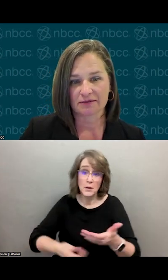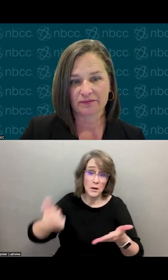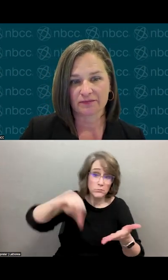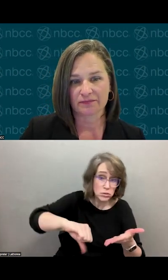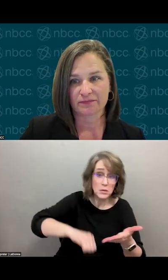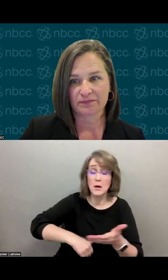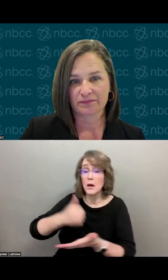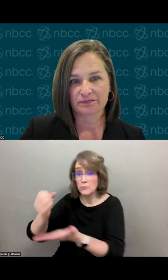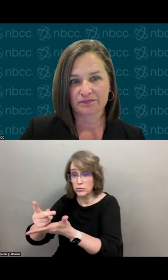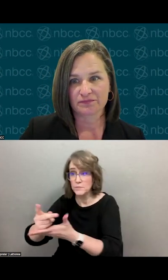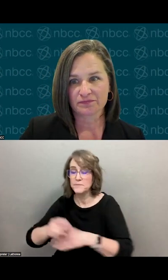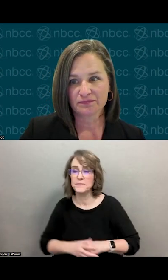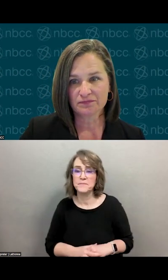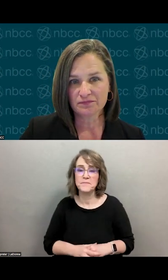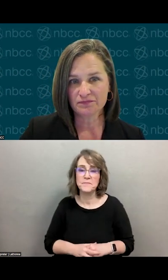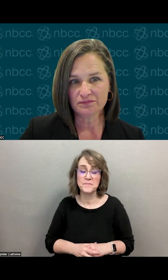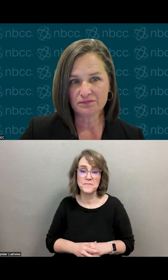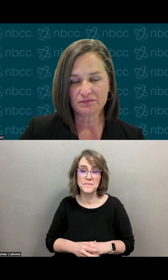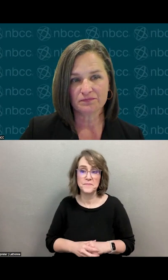Next.